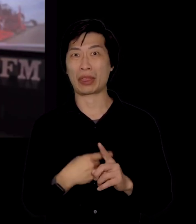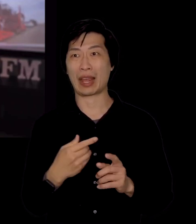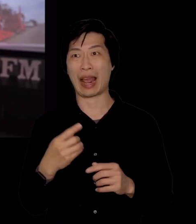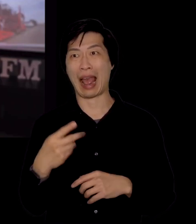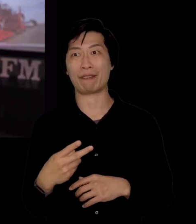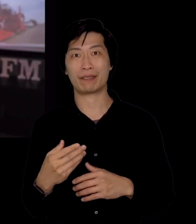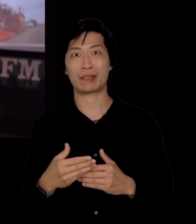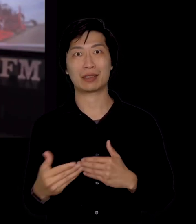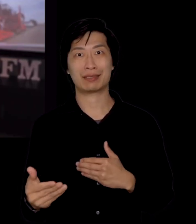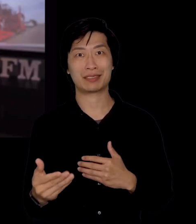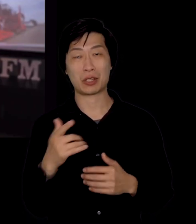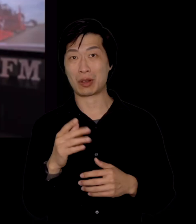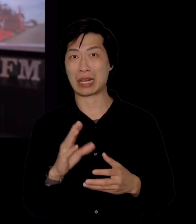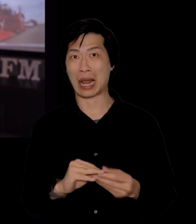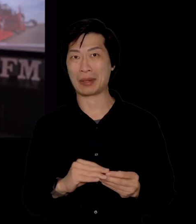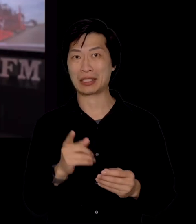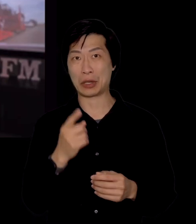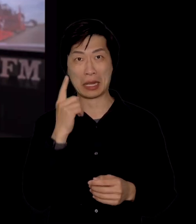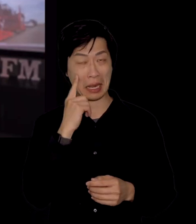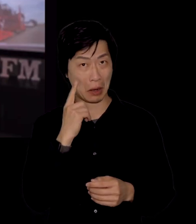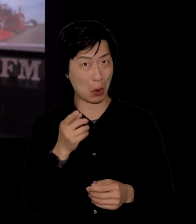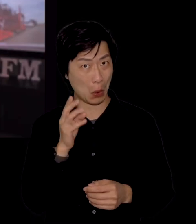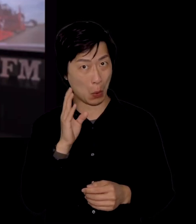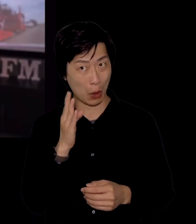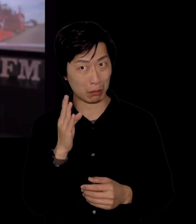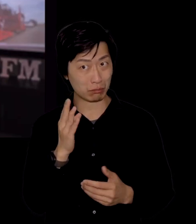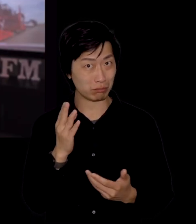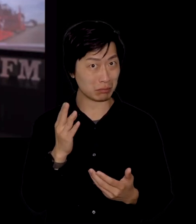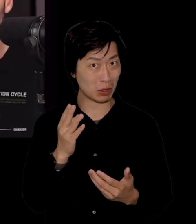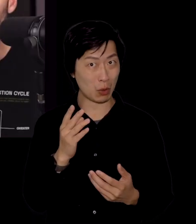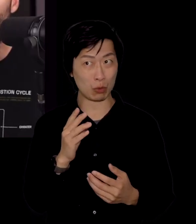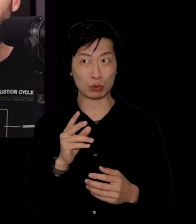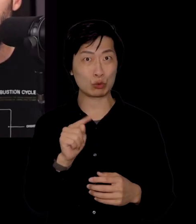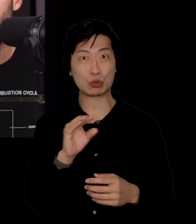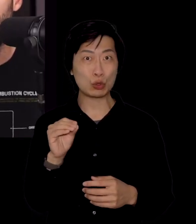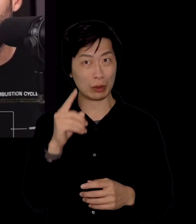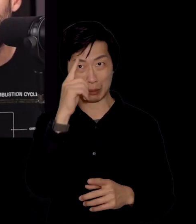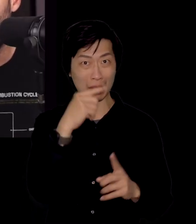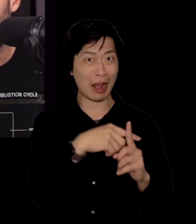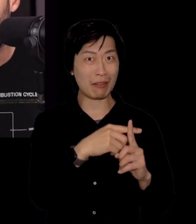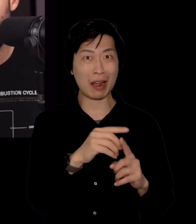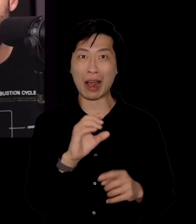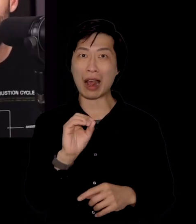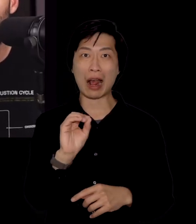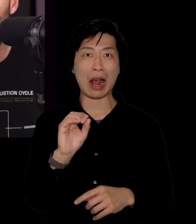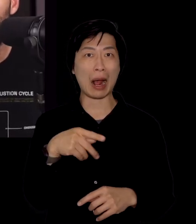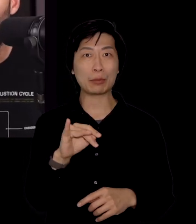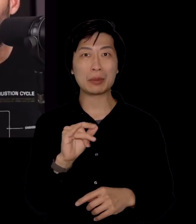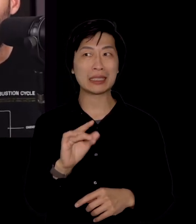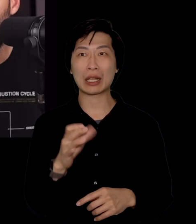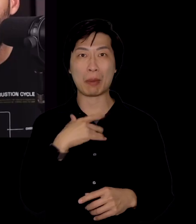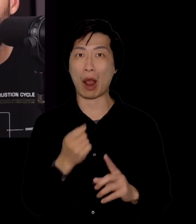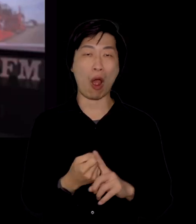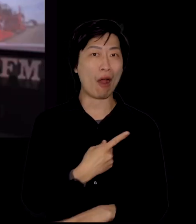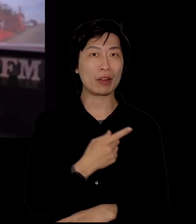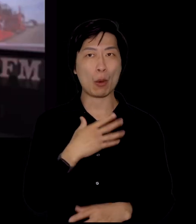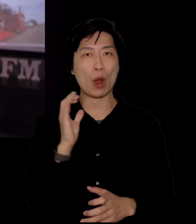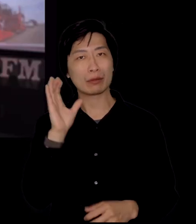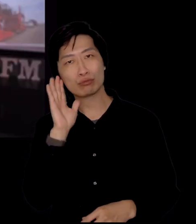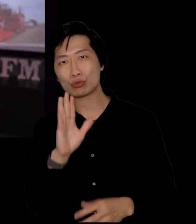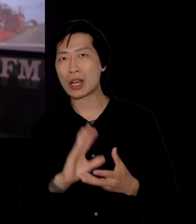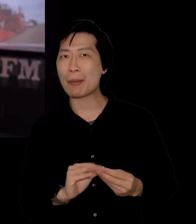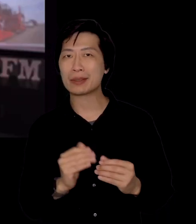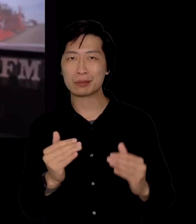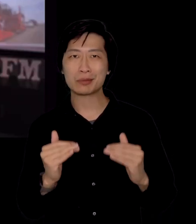a month and a half away. And so in the comment section below, let me know, do you think this is very optimistic? Do you think I'm way off? And I would